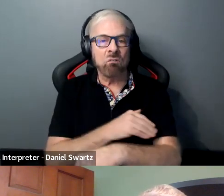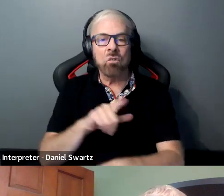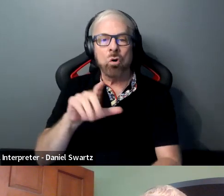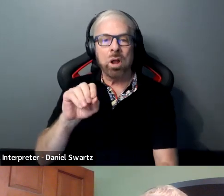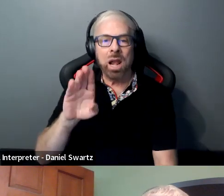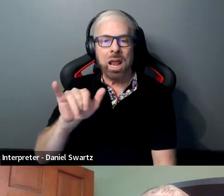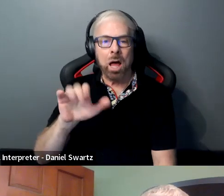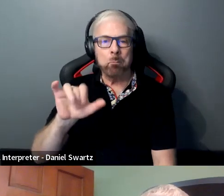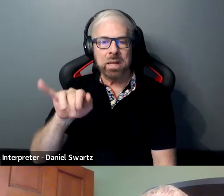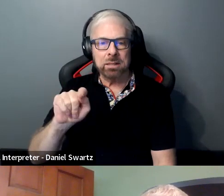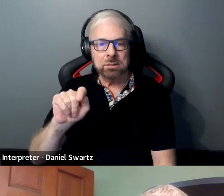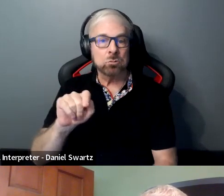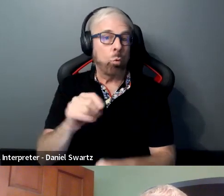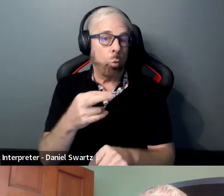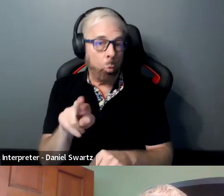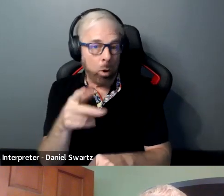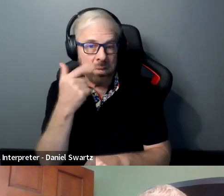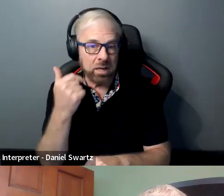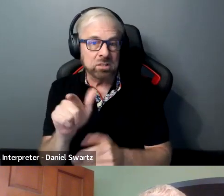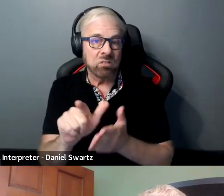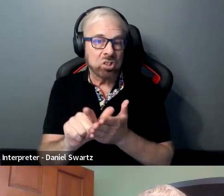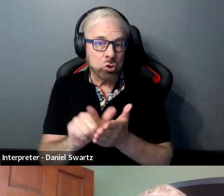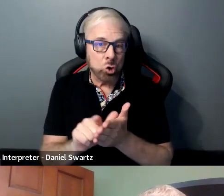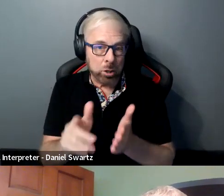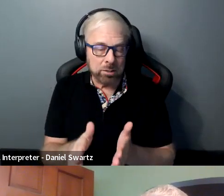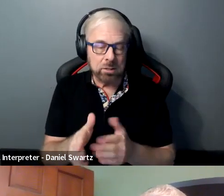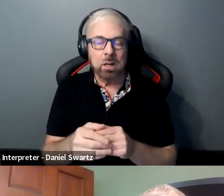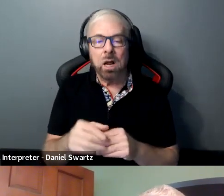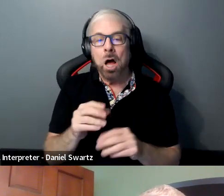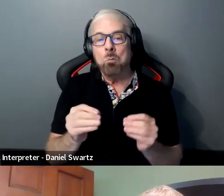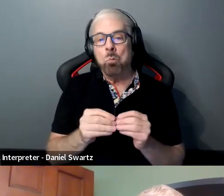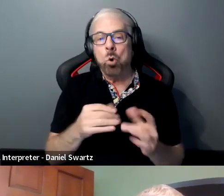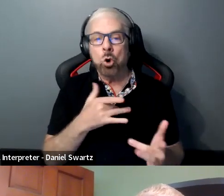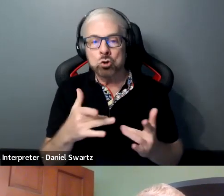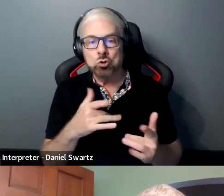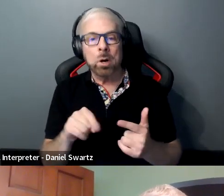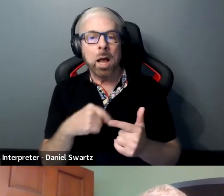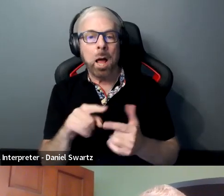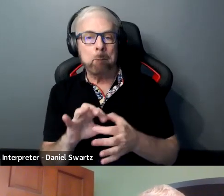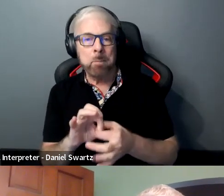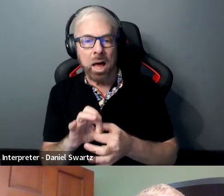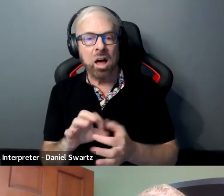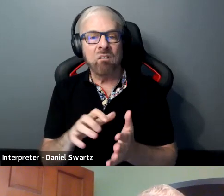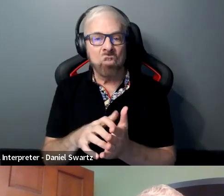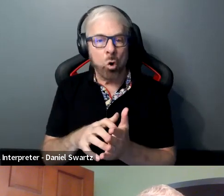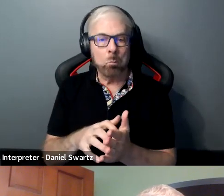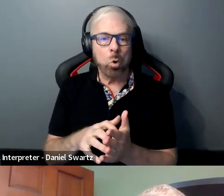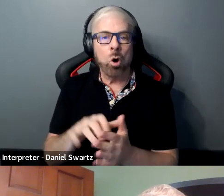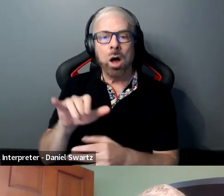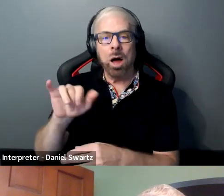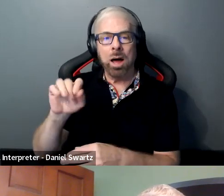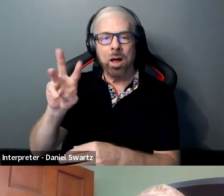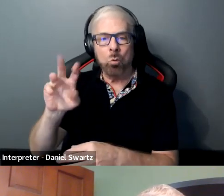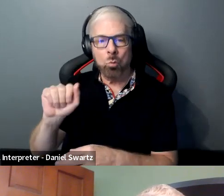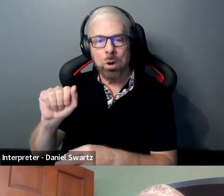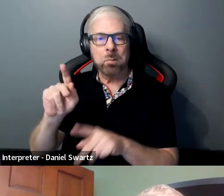of attorneys. And I'm more concerned about vulnerable Iowans. So I